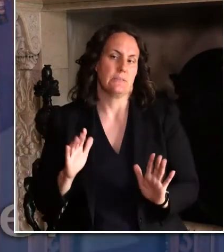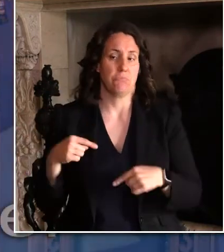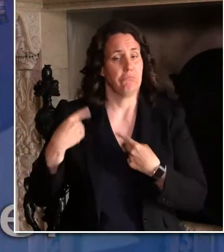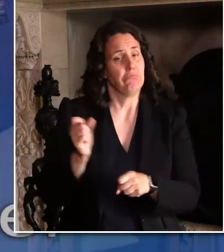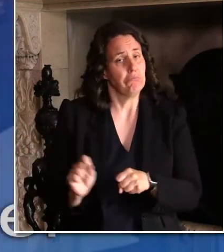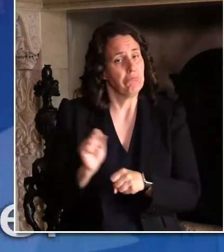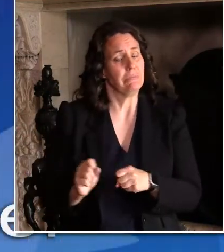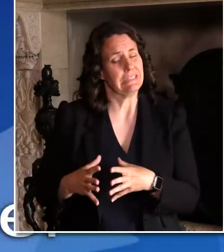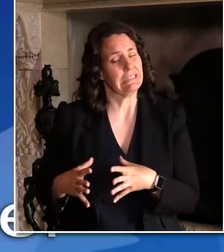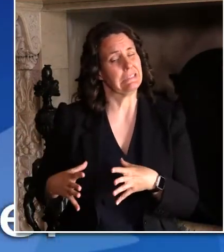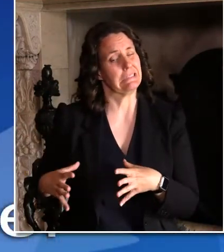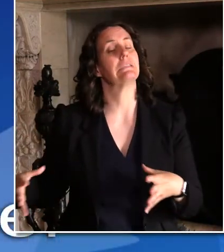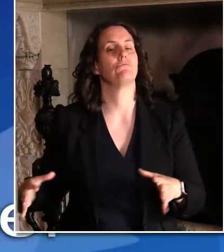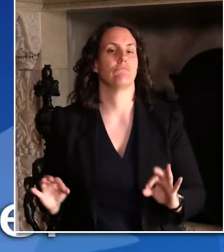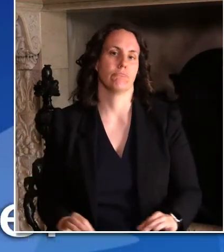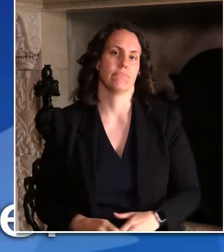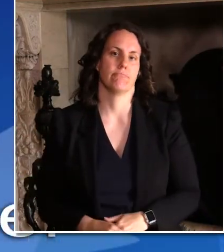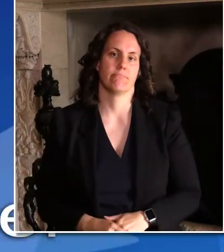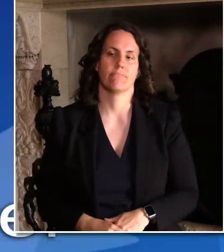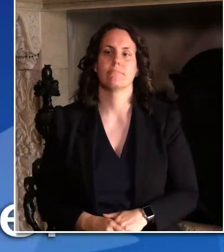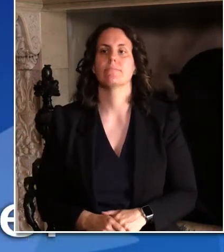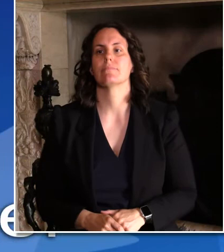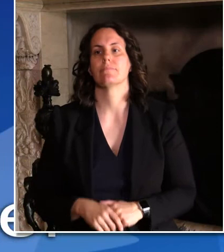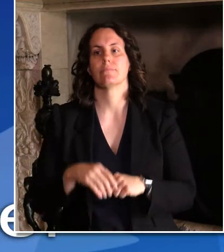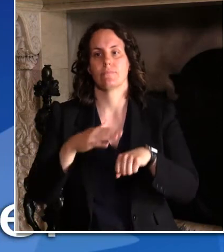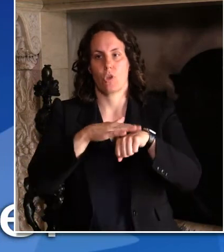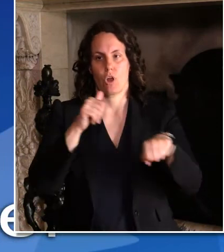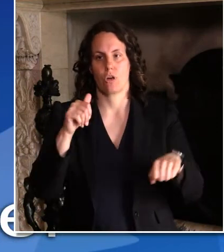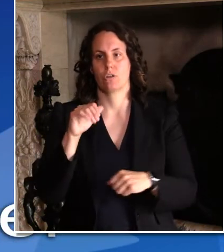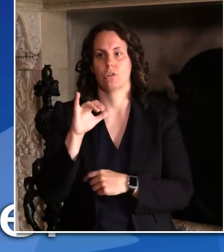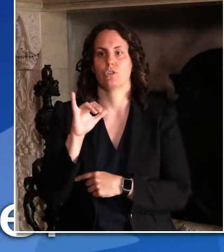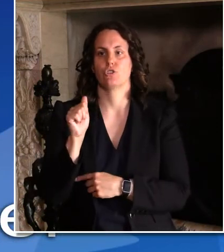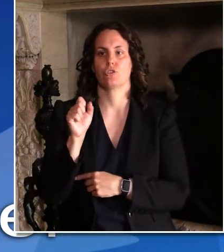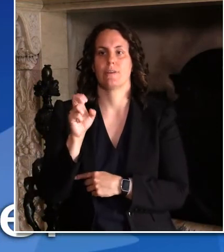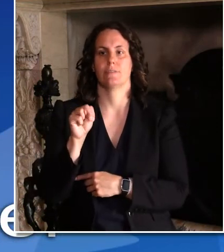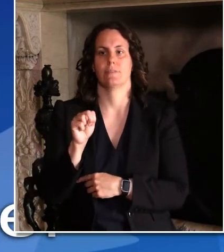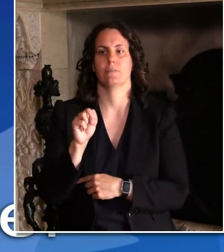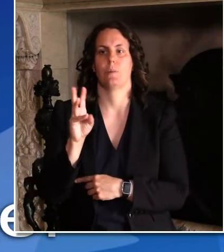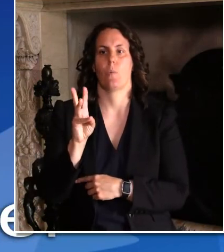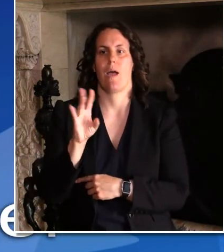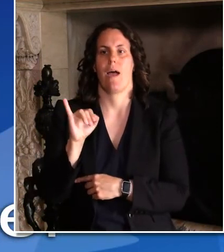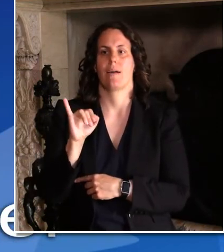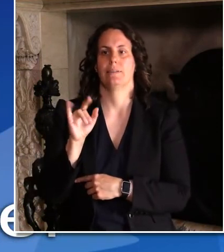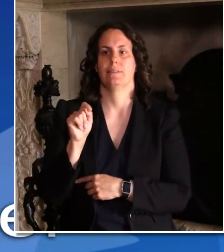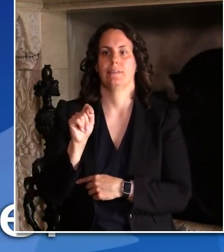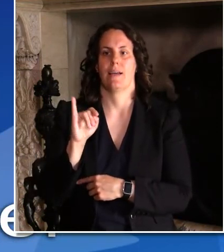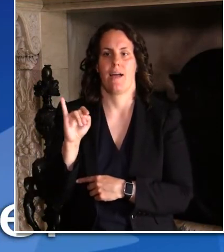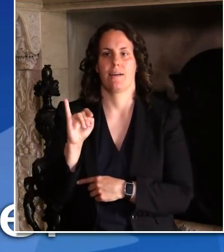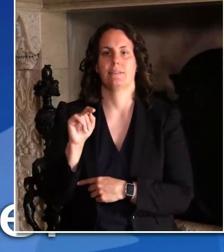Stephanie. Now to Jason Kelby from WITI-TV in Milwaukee. Jason?